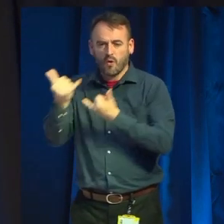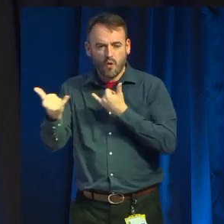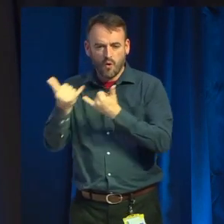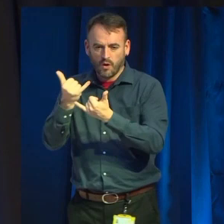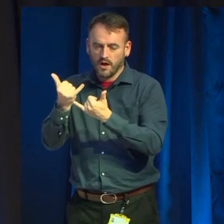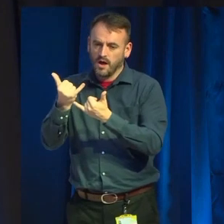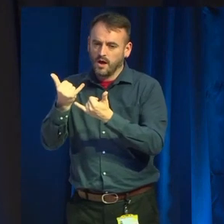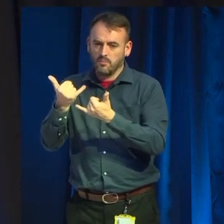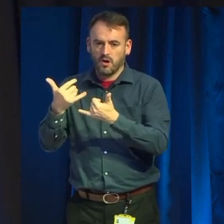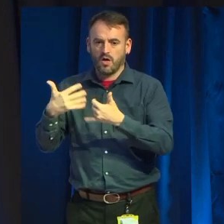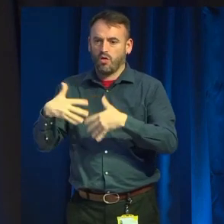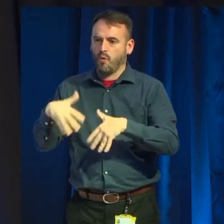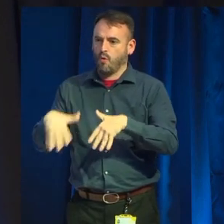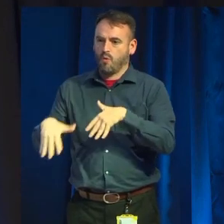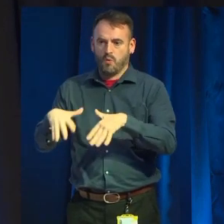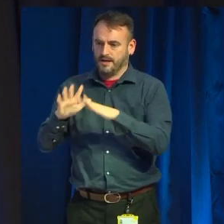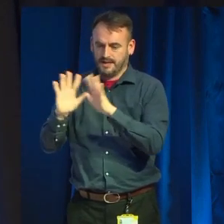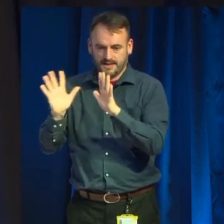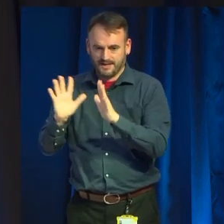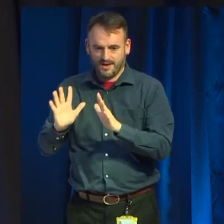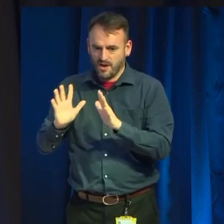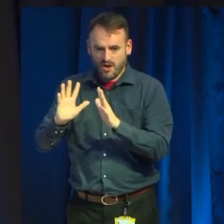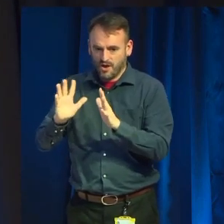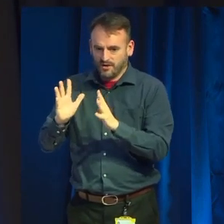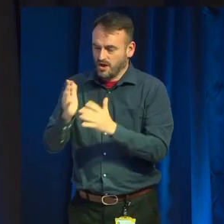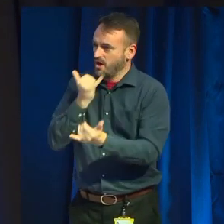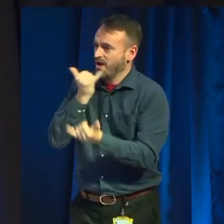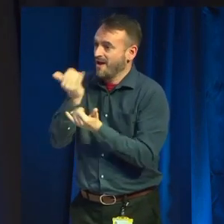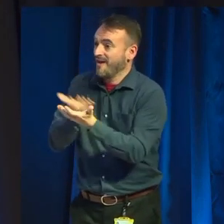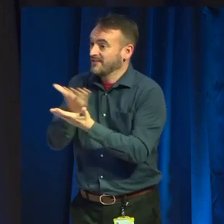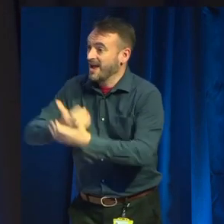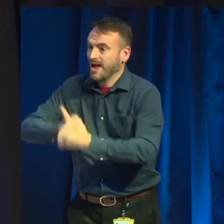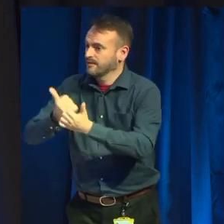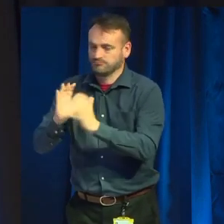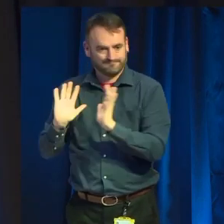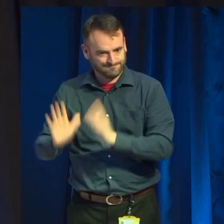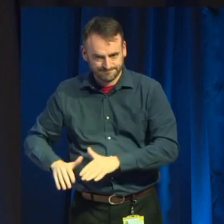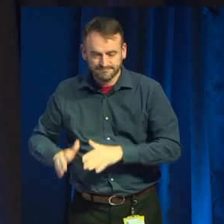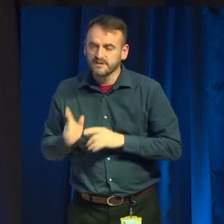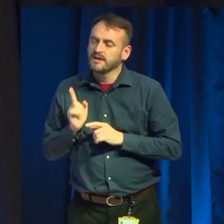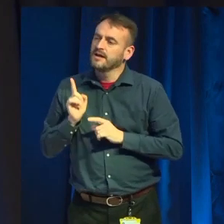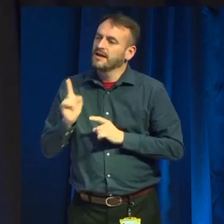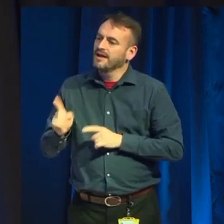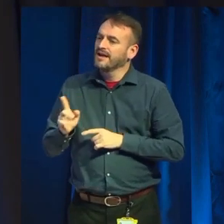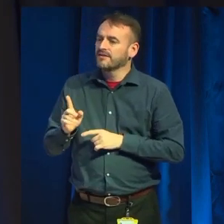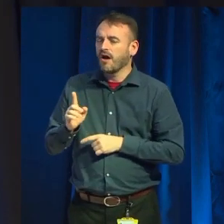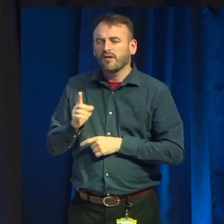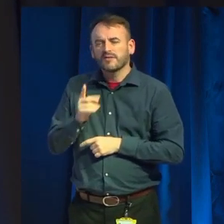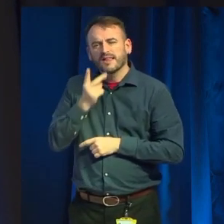kind of non-substantial. It was not an entertaining conversation. So in the end of the 2nd or 3rd one, she